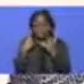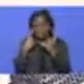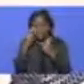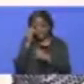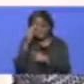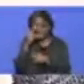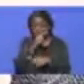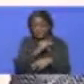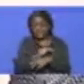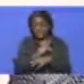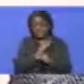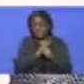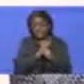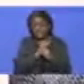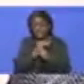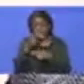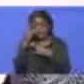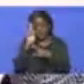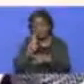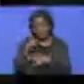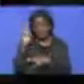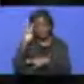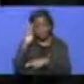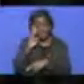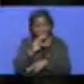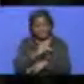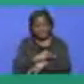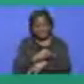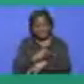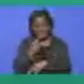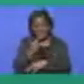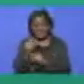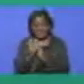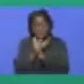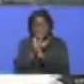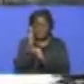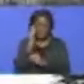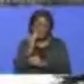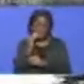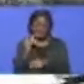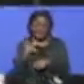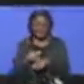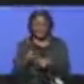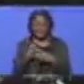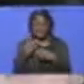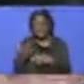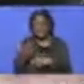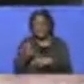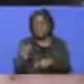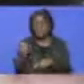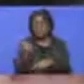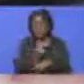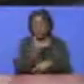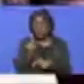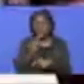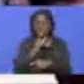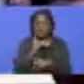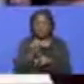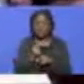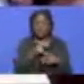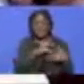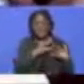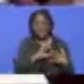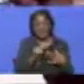Security, the Honourable Wayne Munro, says Wilchcombe was a veteran at many things and always spoke from the heart. I remember when he spoke to